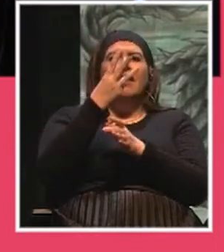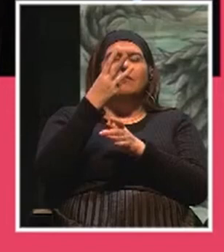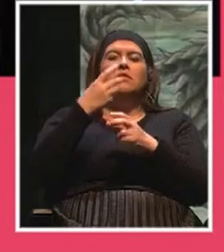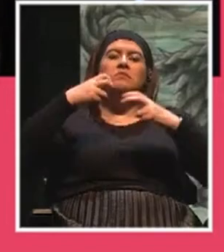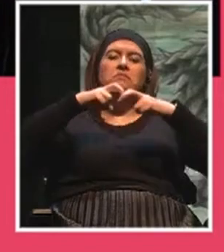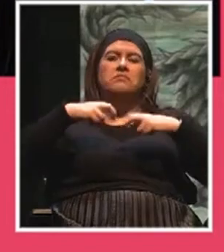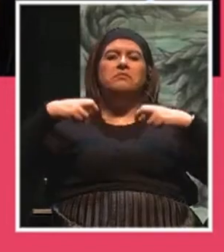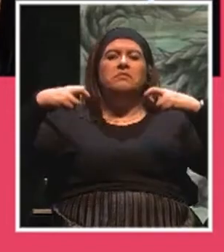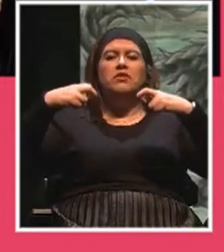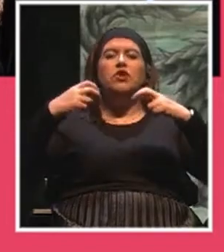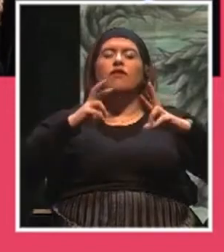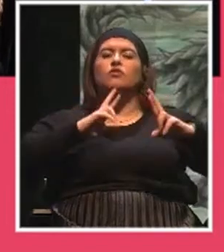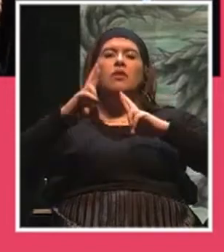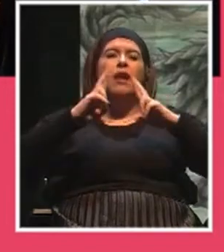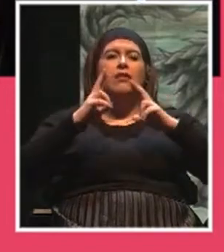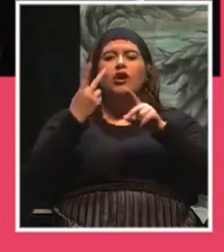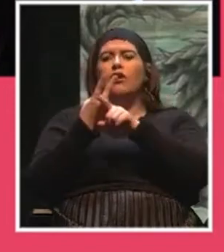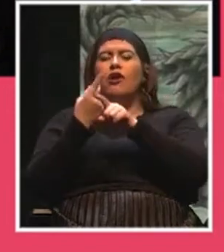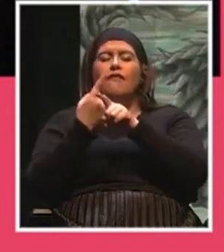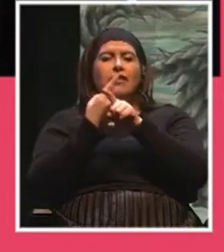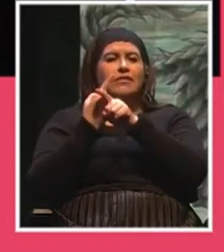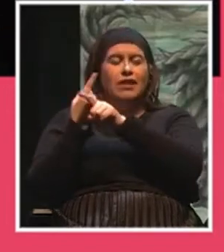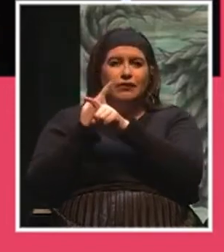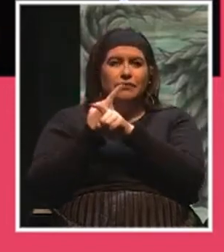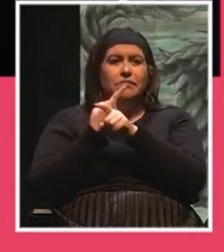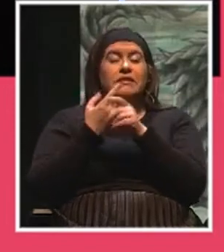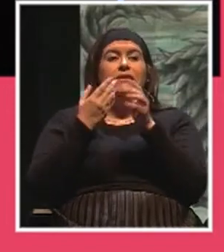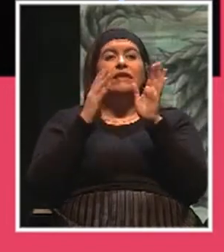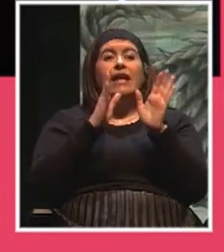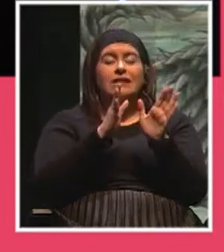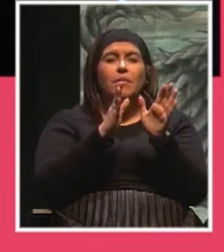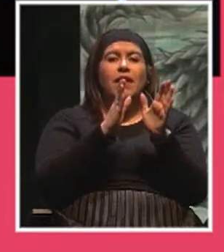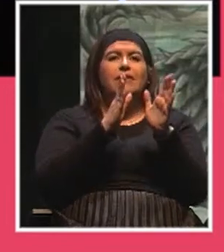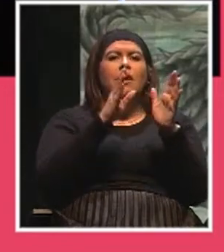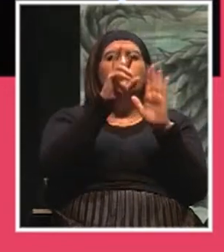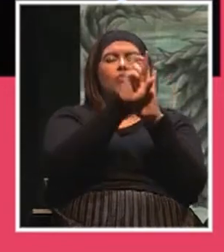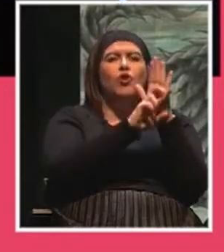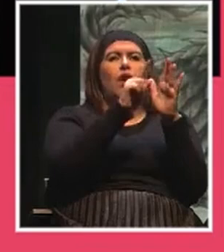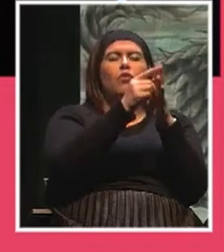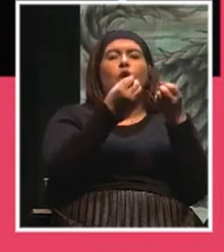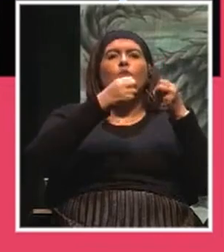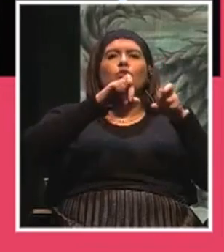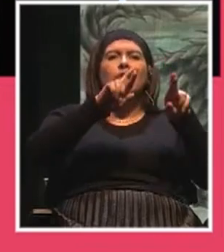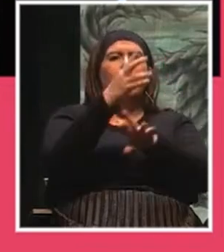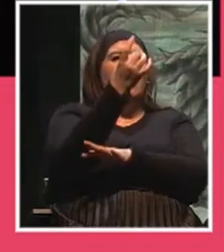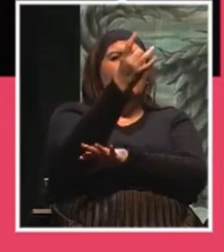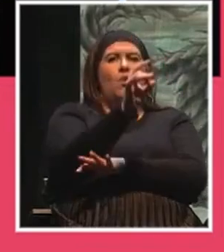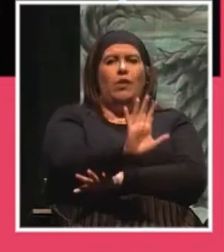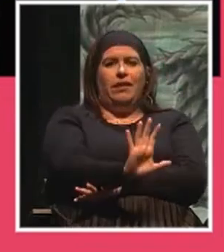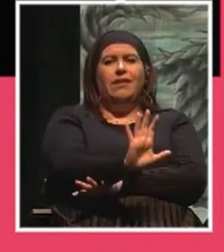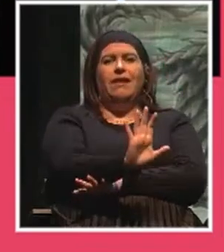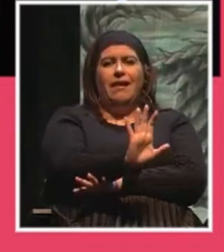This is really only meant for something like this, which was a kind of a once-in-a-lifetime opportunity where it was a super high priority for